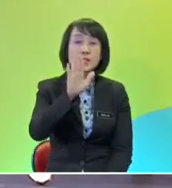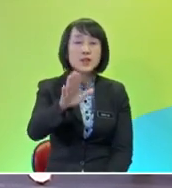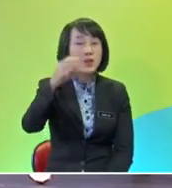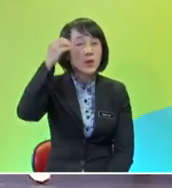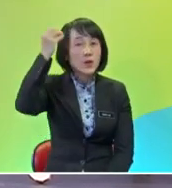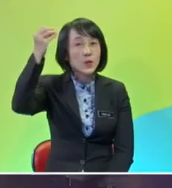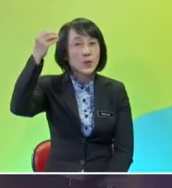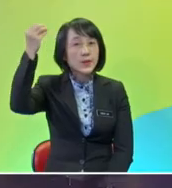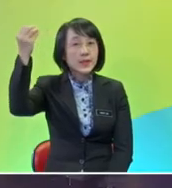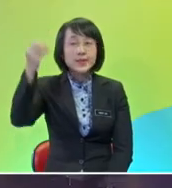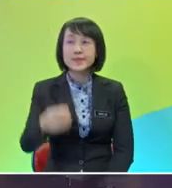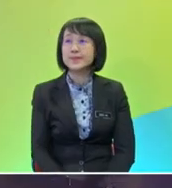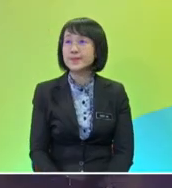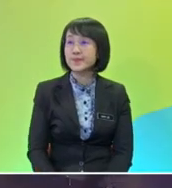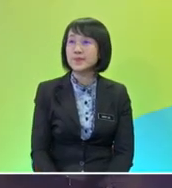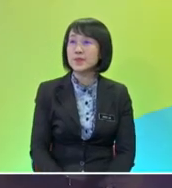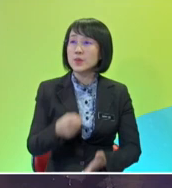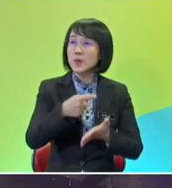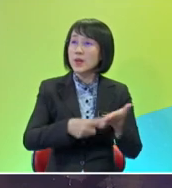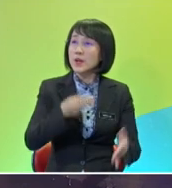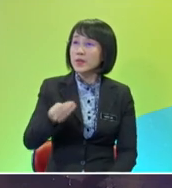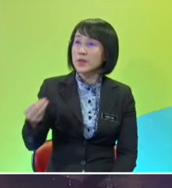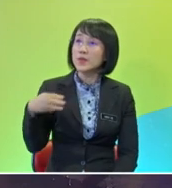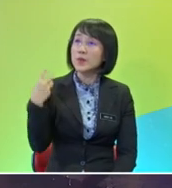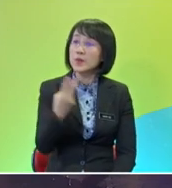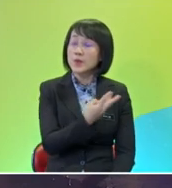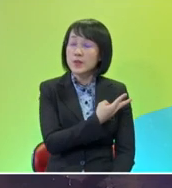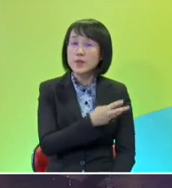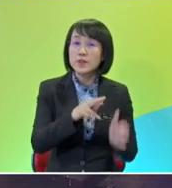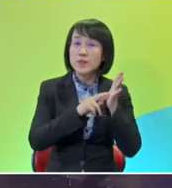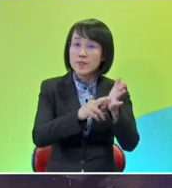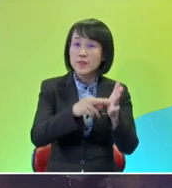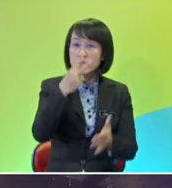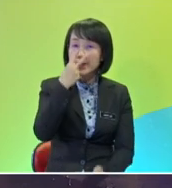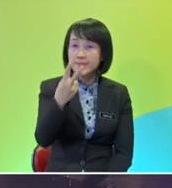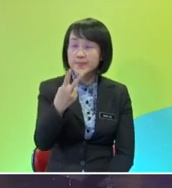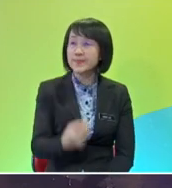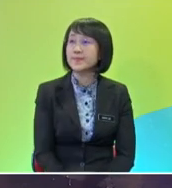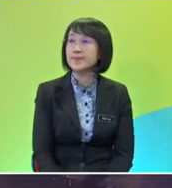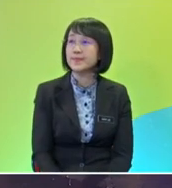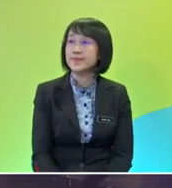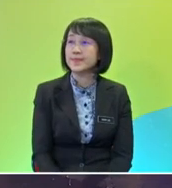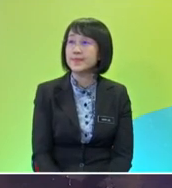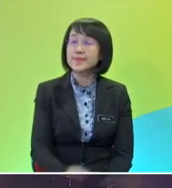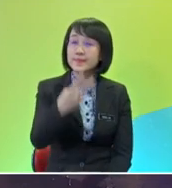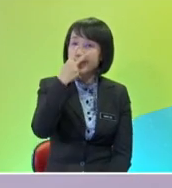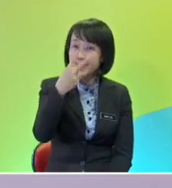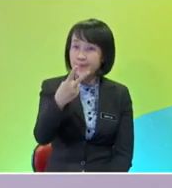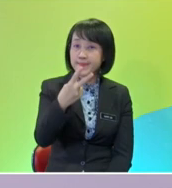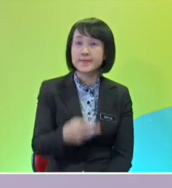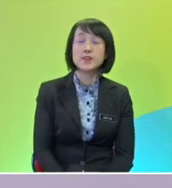And teacher, what's the material that we are going to refer to for this? For this session, we are going to look at blog